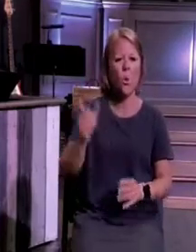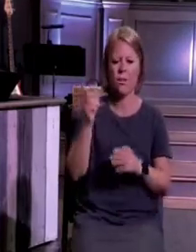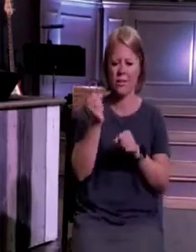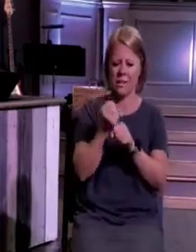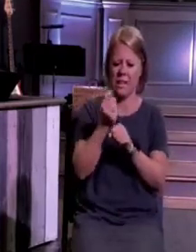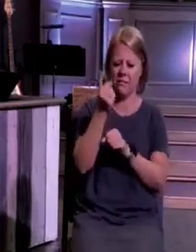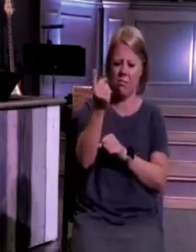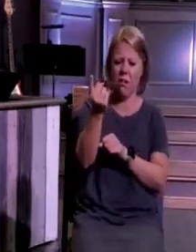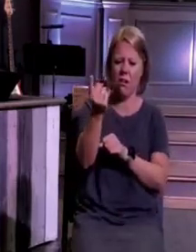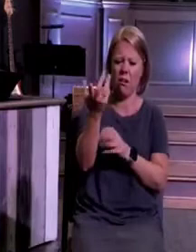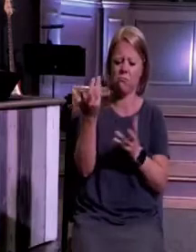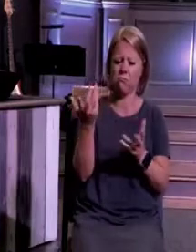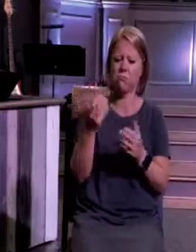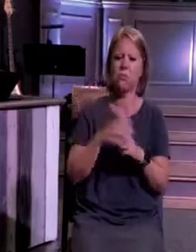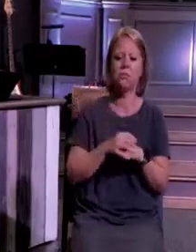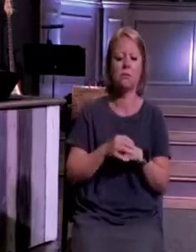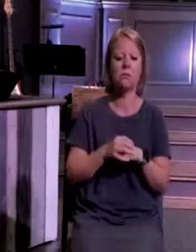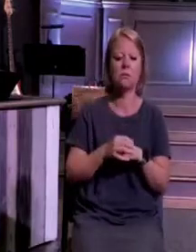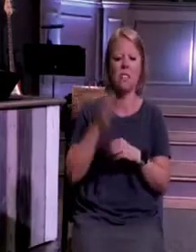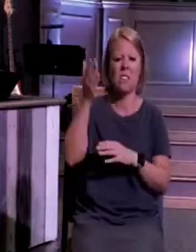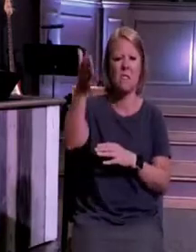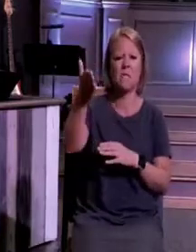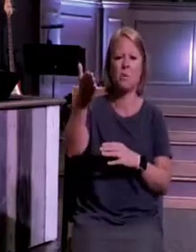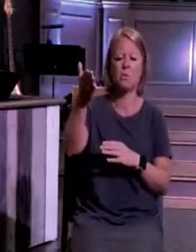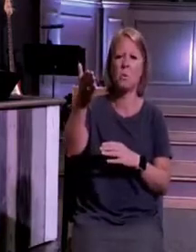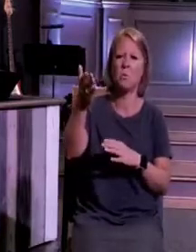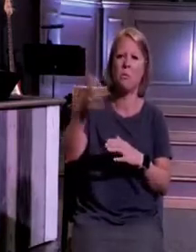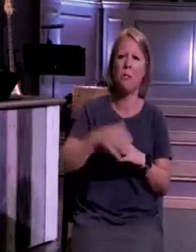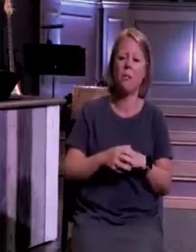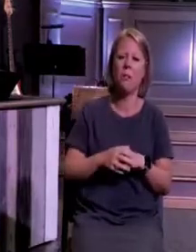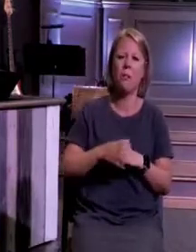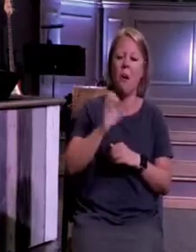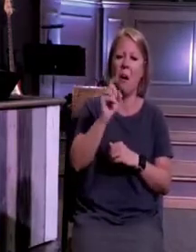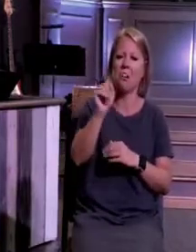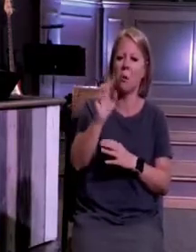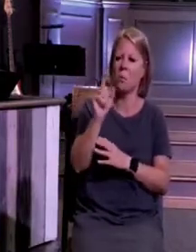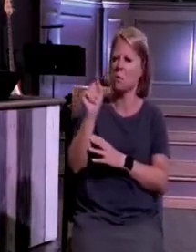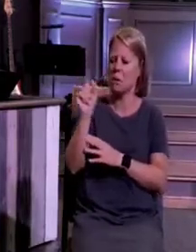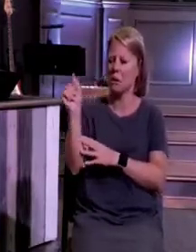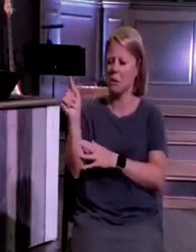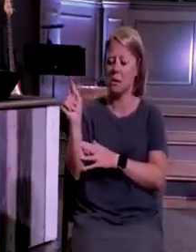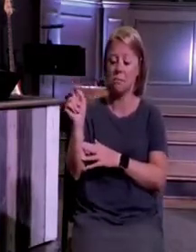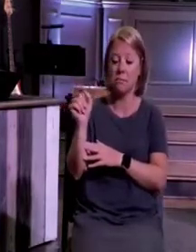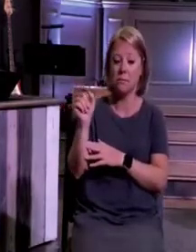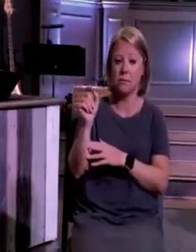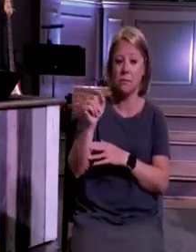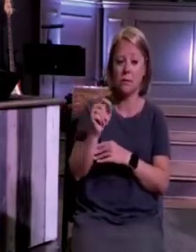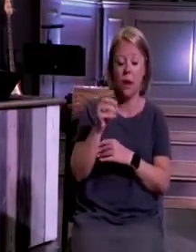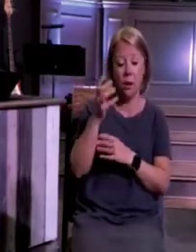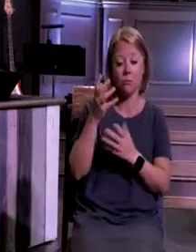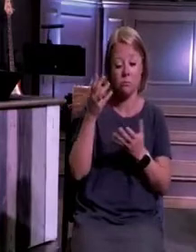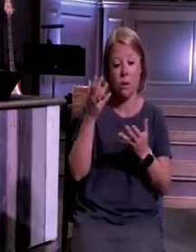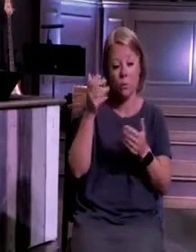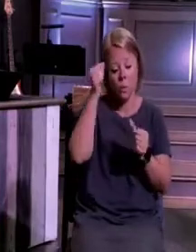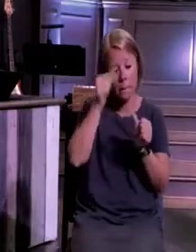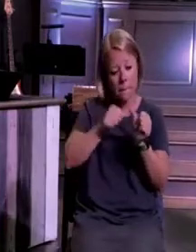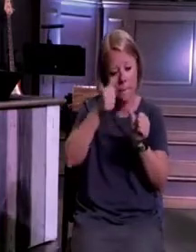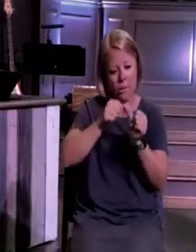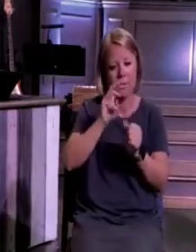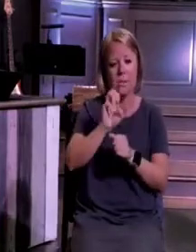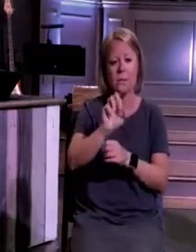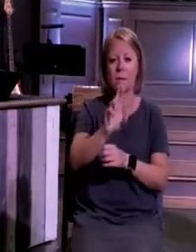away. That's way out there, God. October of 2020. Now, mind you, this was in April, March